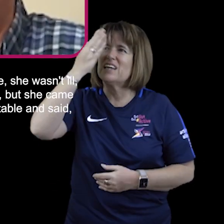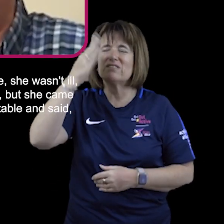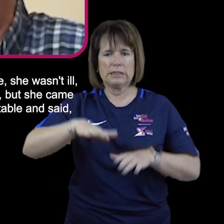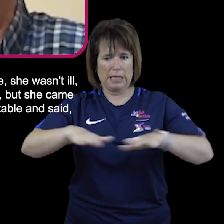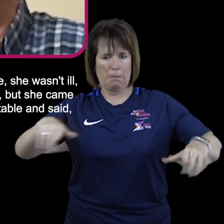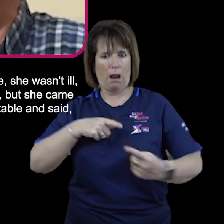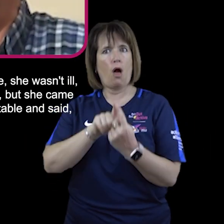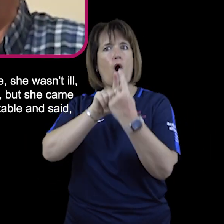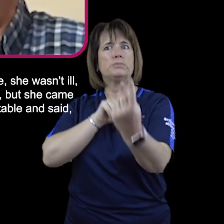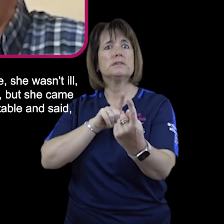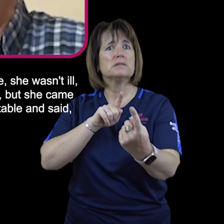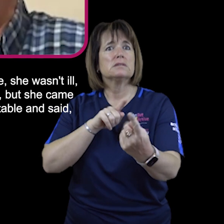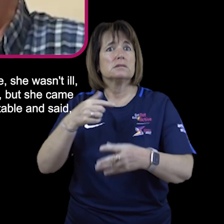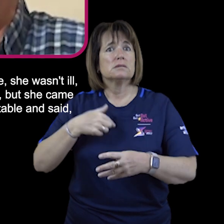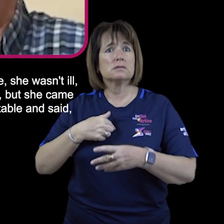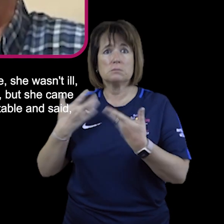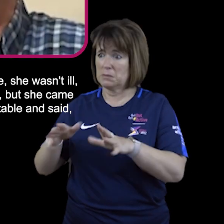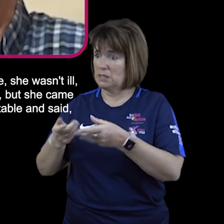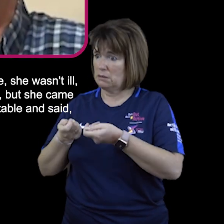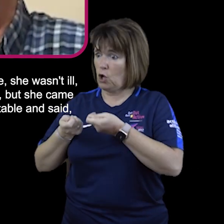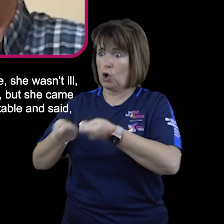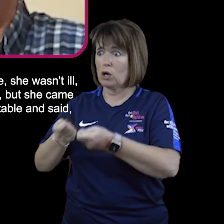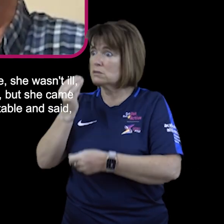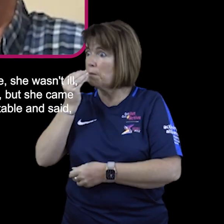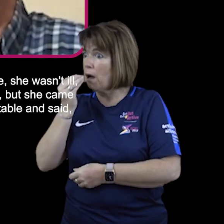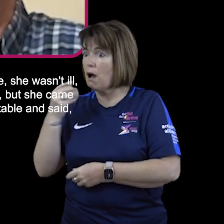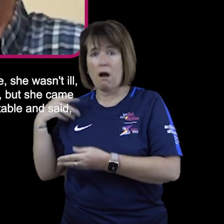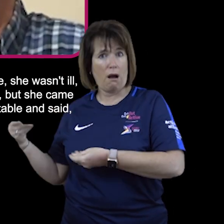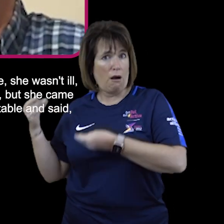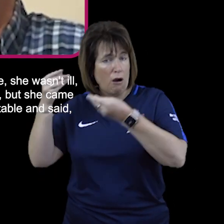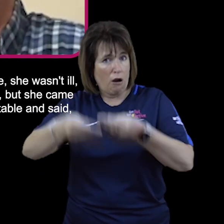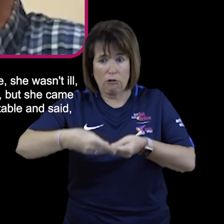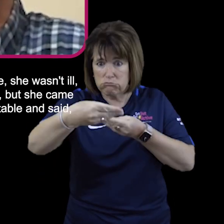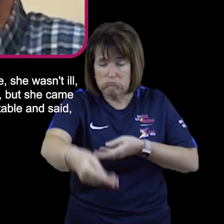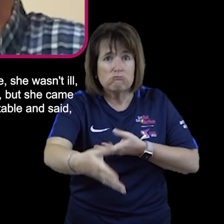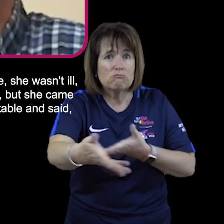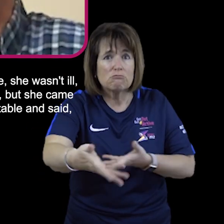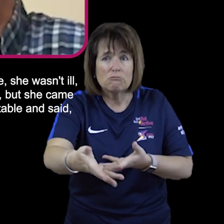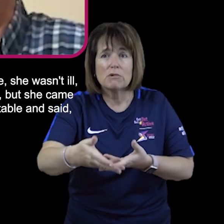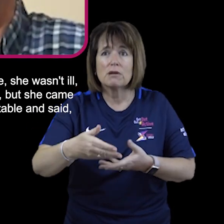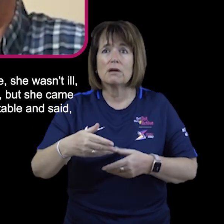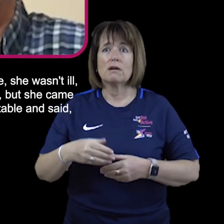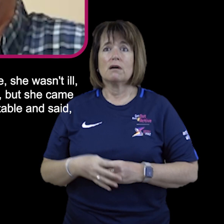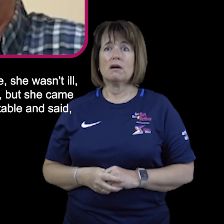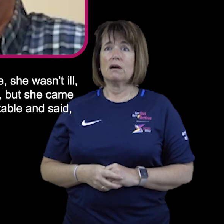but had come through that. Right. But she came home from work. She was working as a